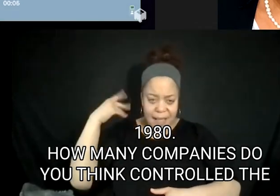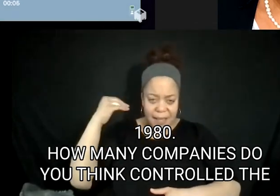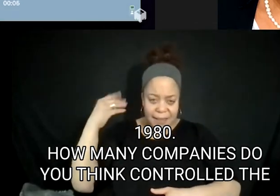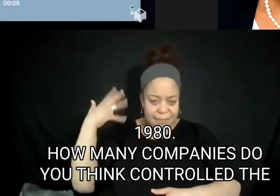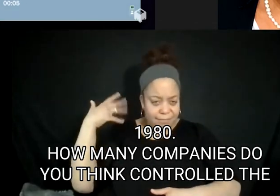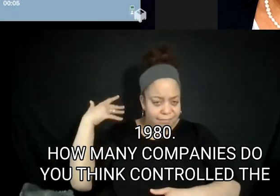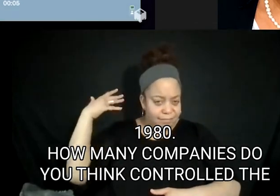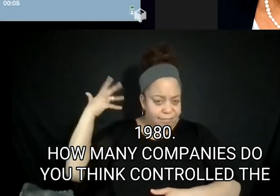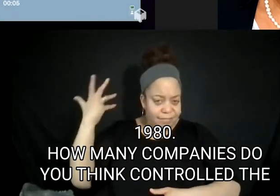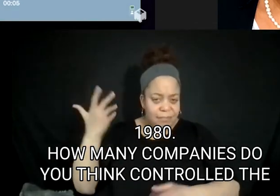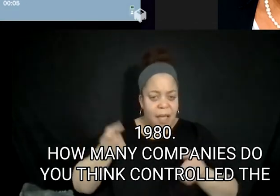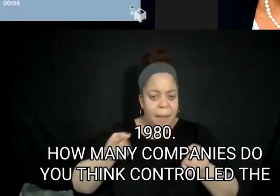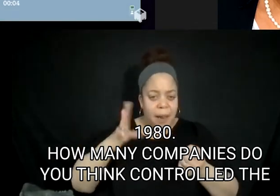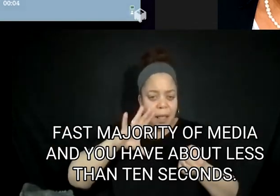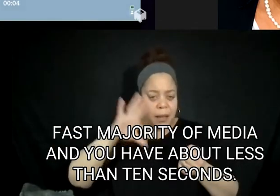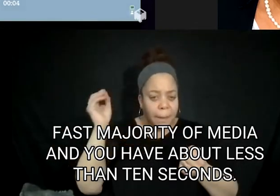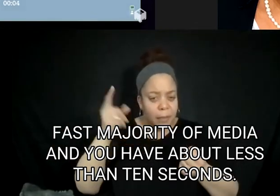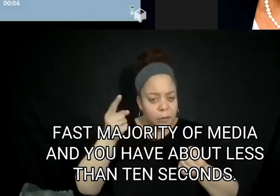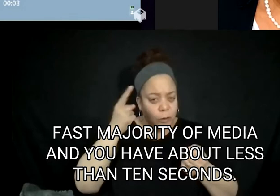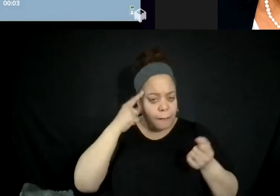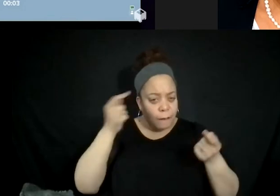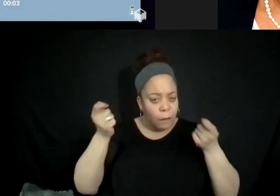seconds.